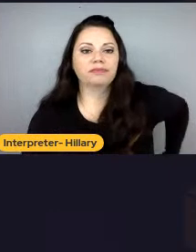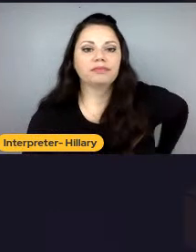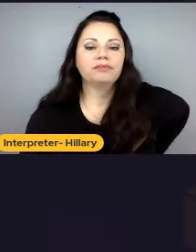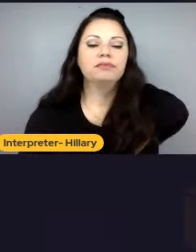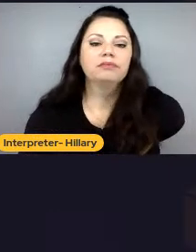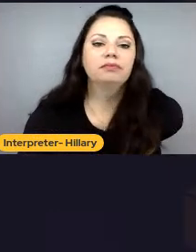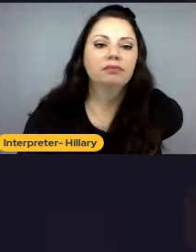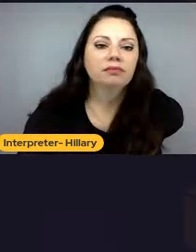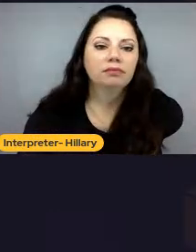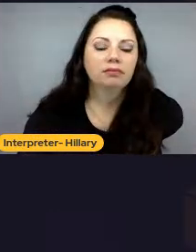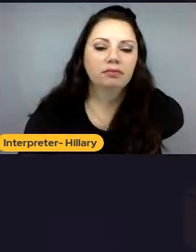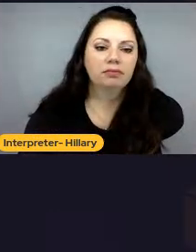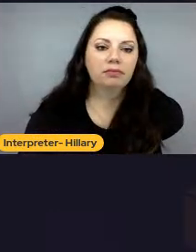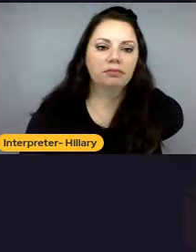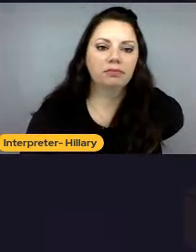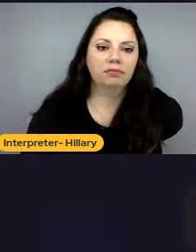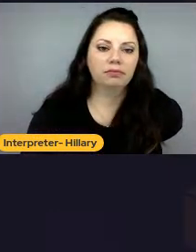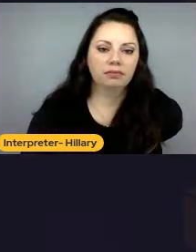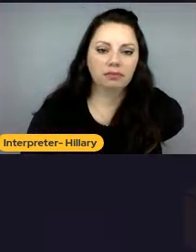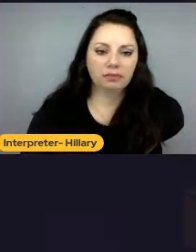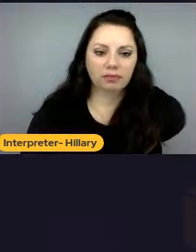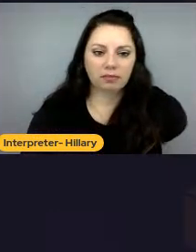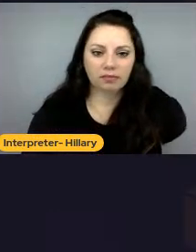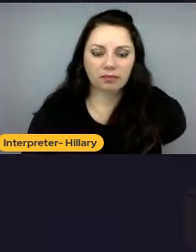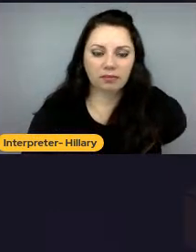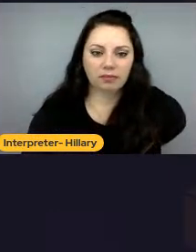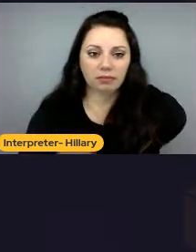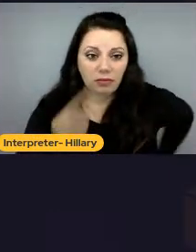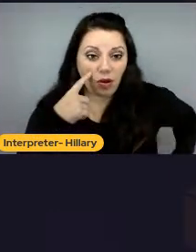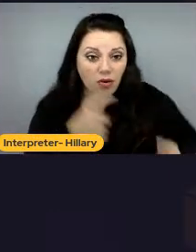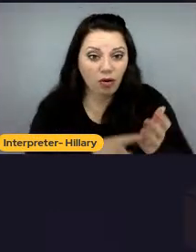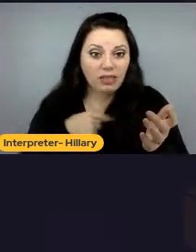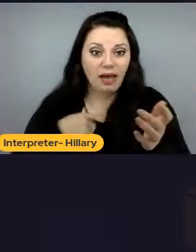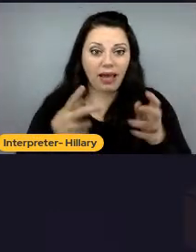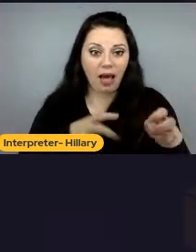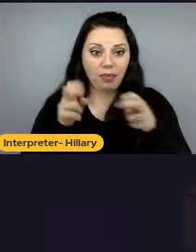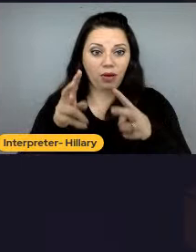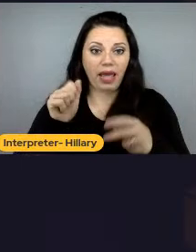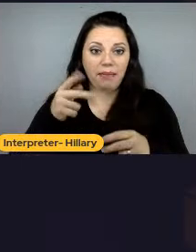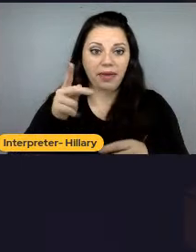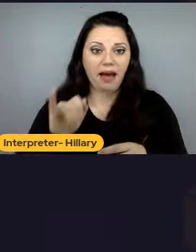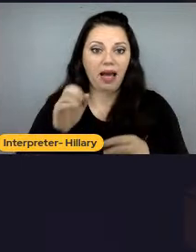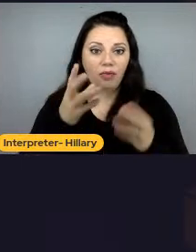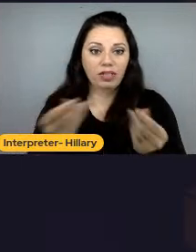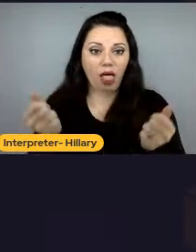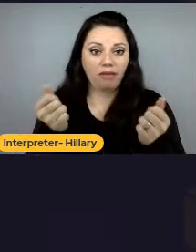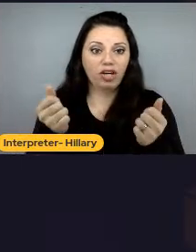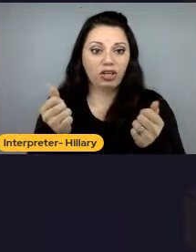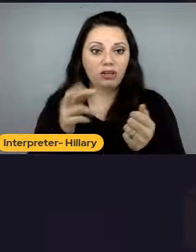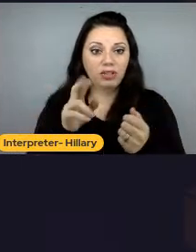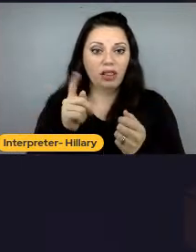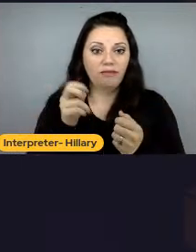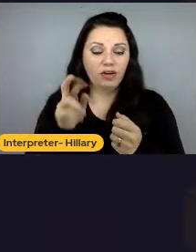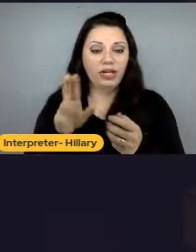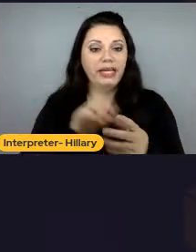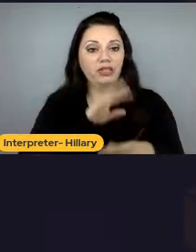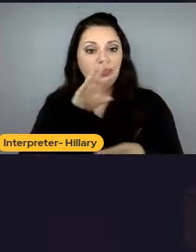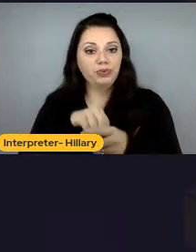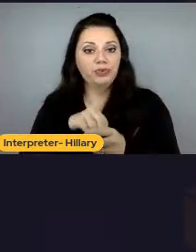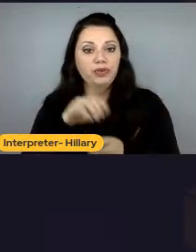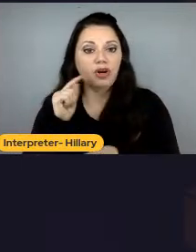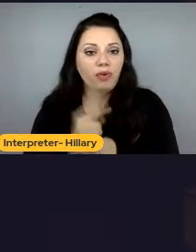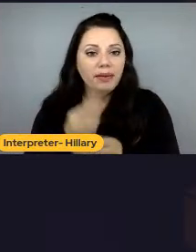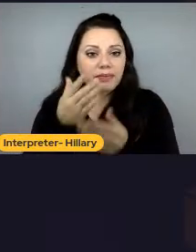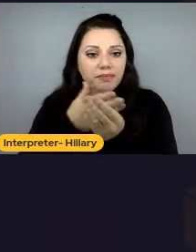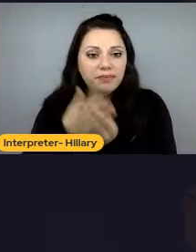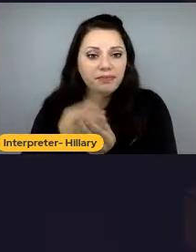As you can see here, where I upload the API resolver to the right S3 buckets expected by the Amplify